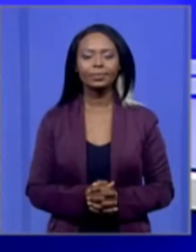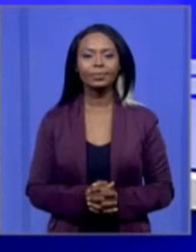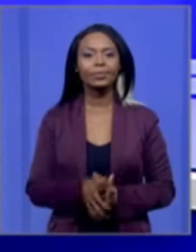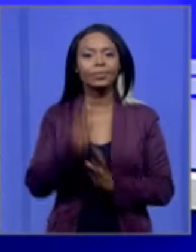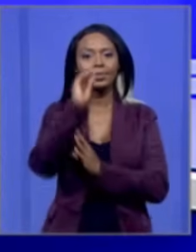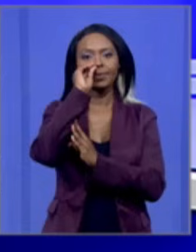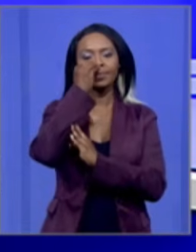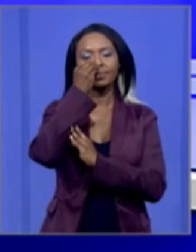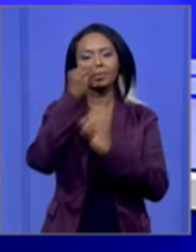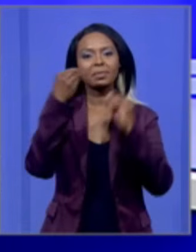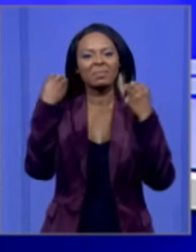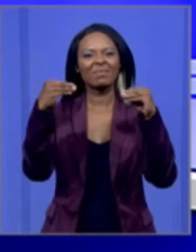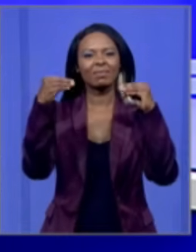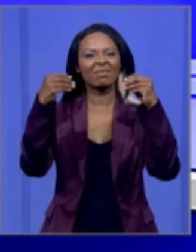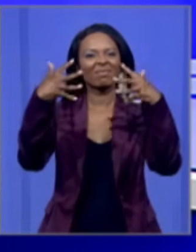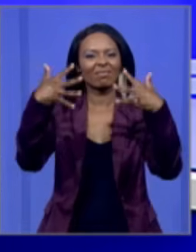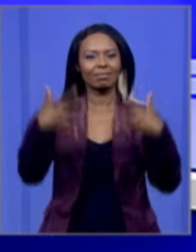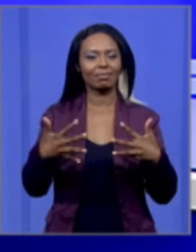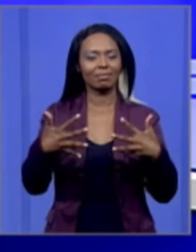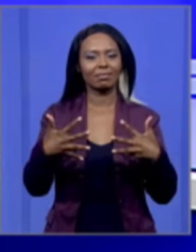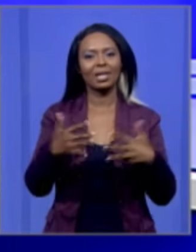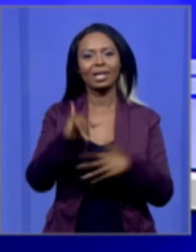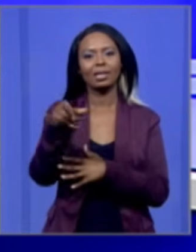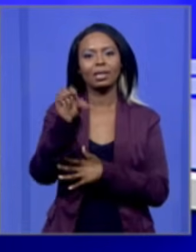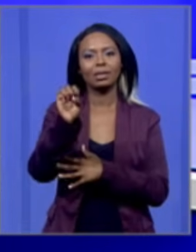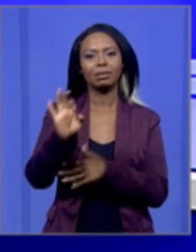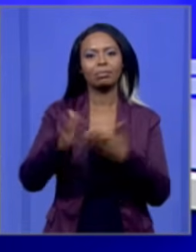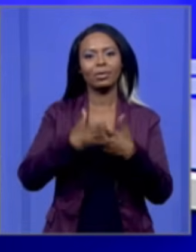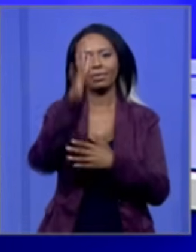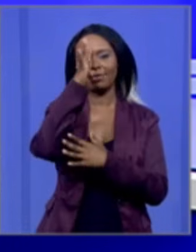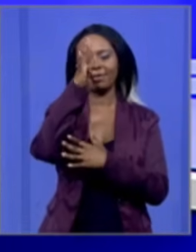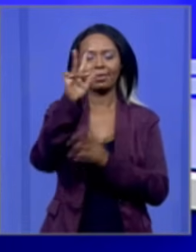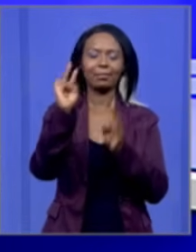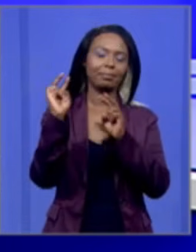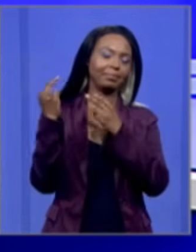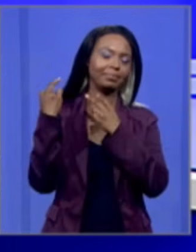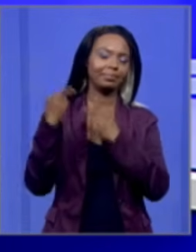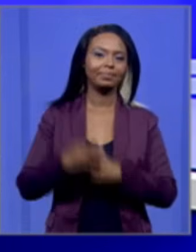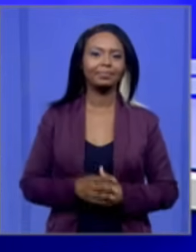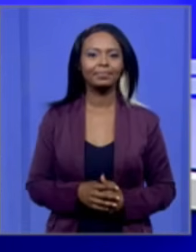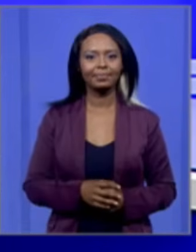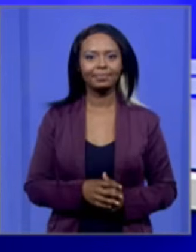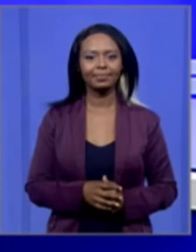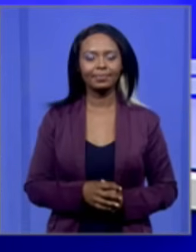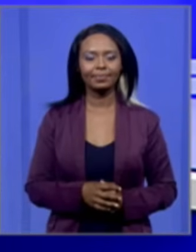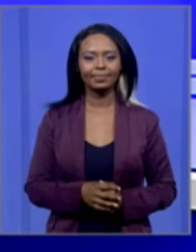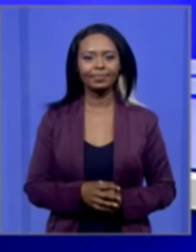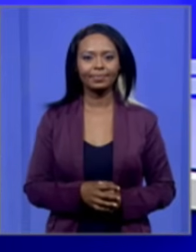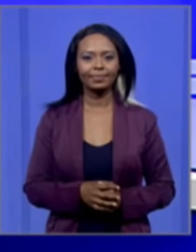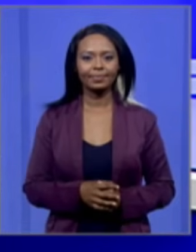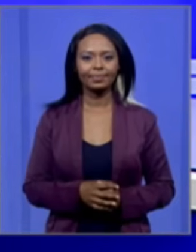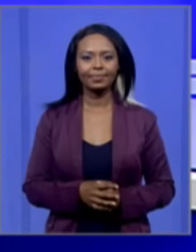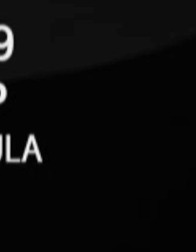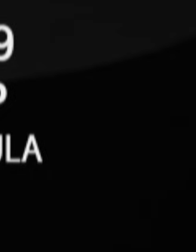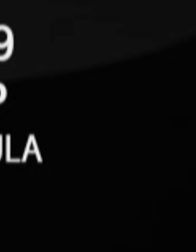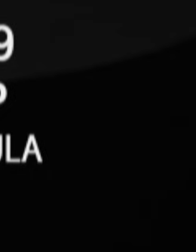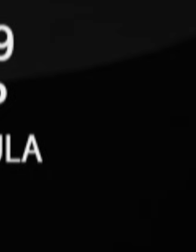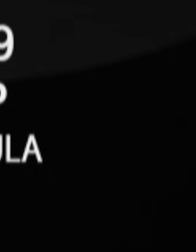Bjale a re boneng ka boripana gore mebaraka e be e eme bjang ge JSE e tswalela pijana ka iri ya